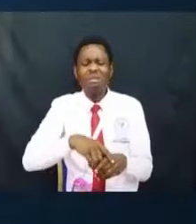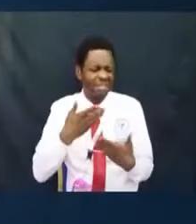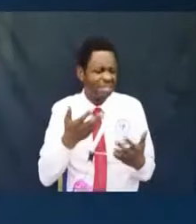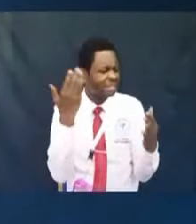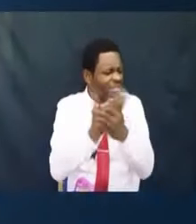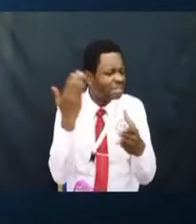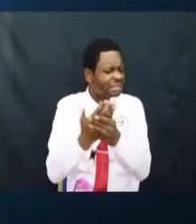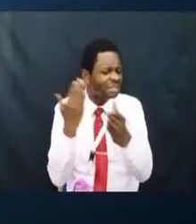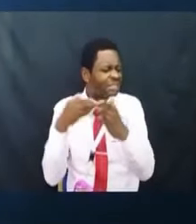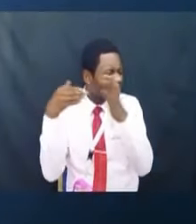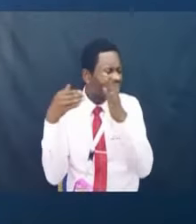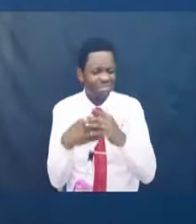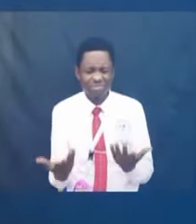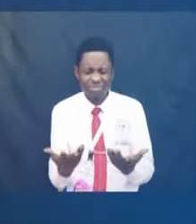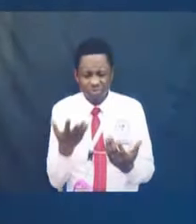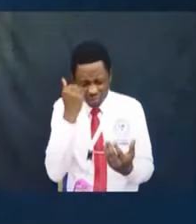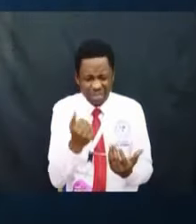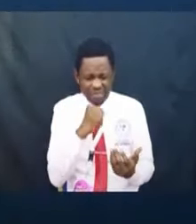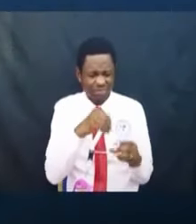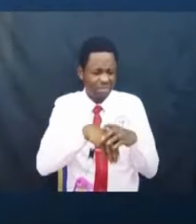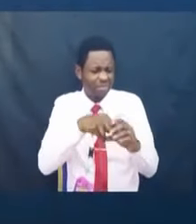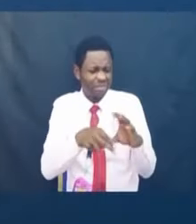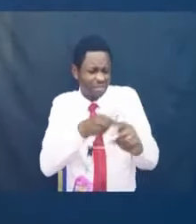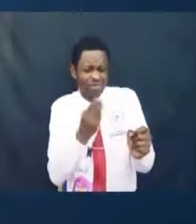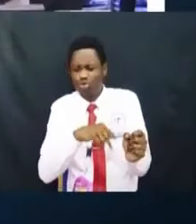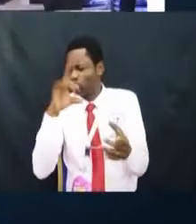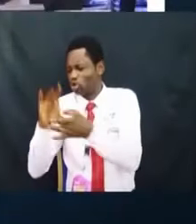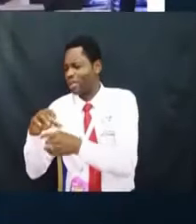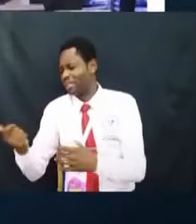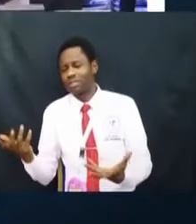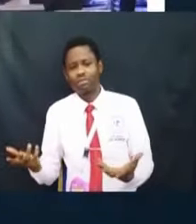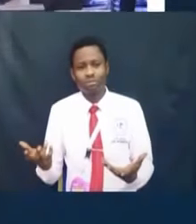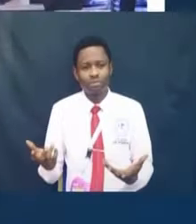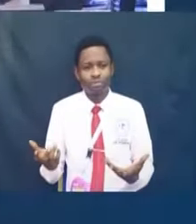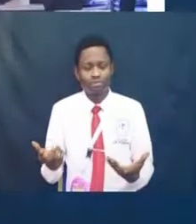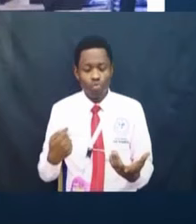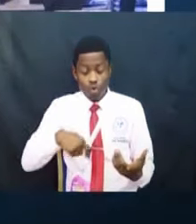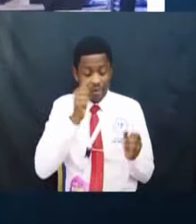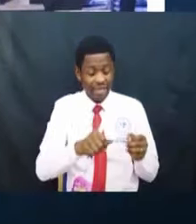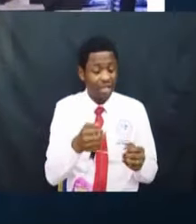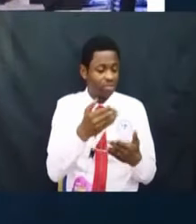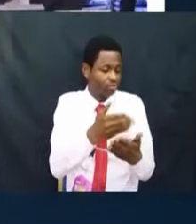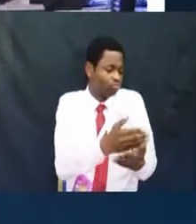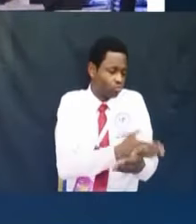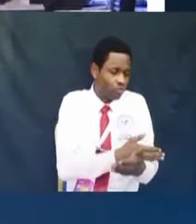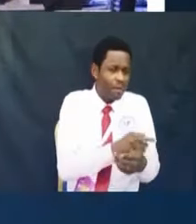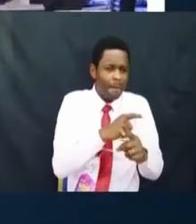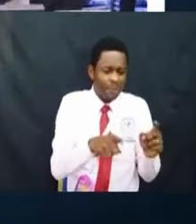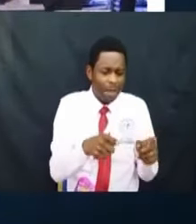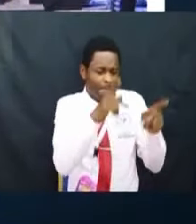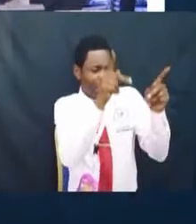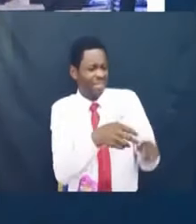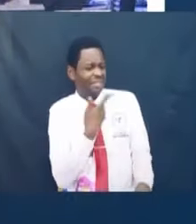church? And the pastor said, yes, I do. We can improve on what we have. But the same person who has said, yes, I